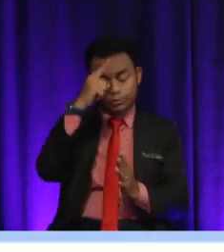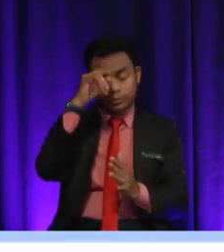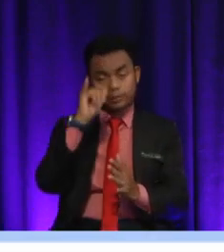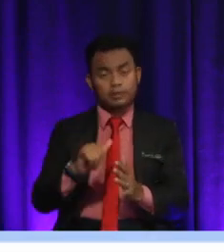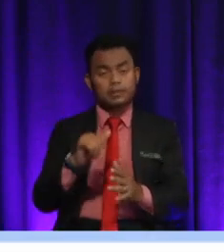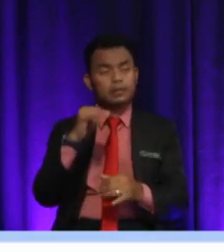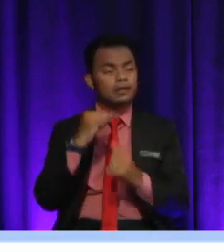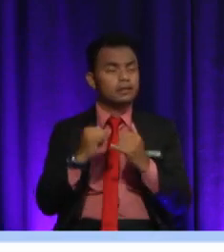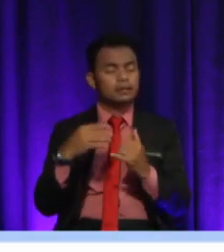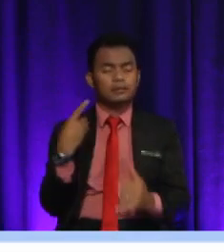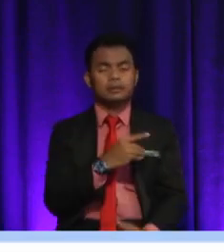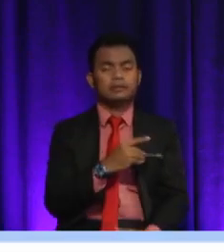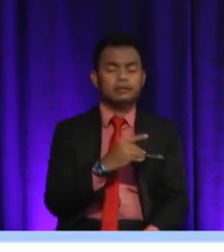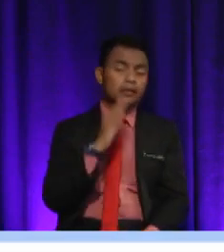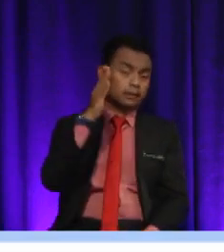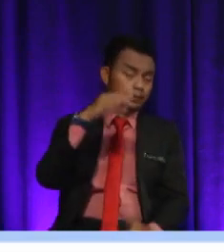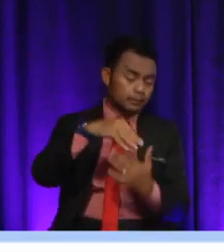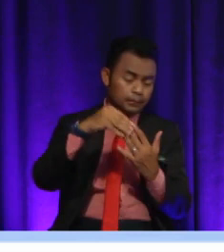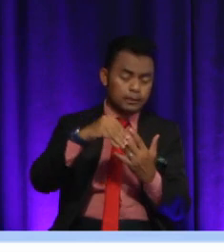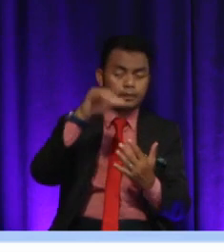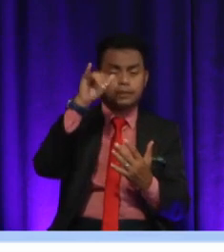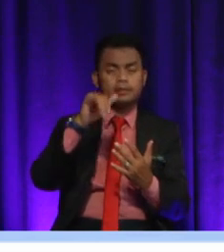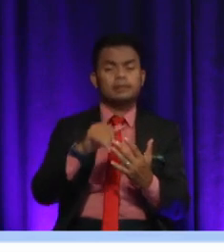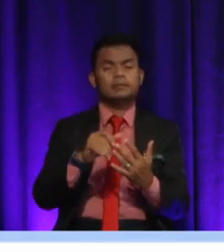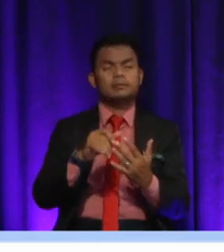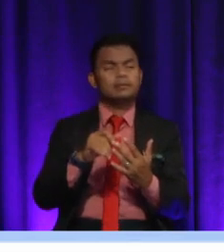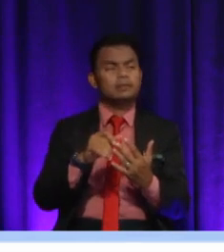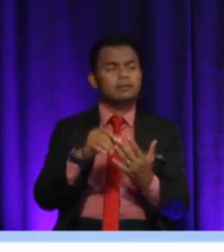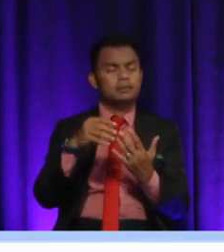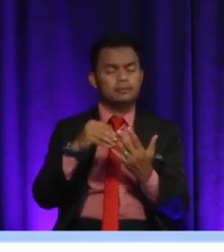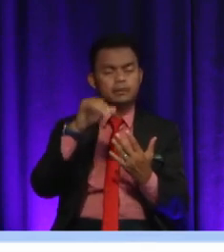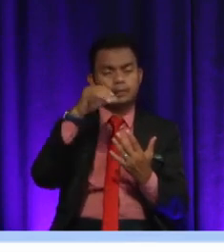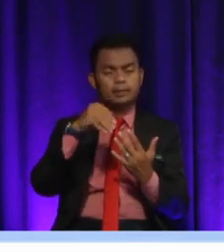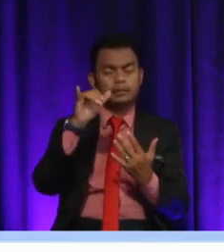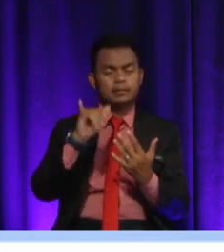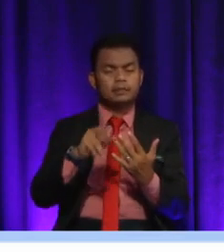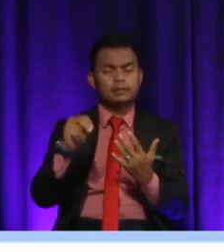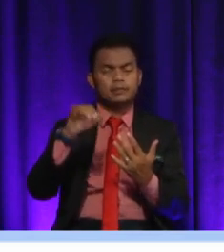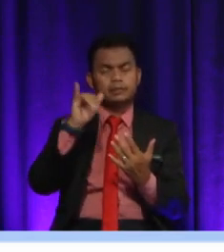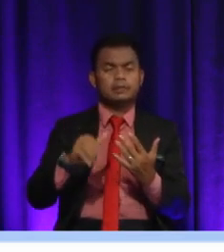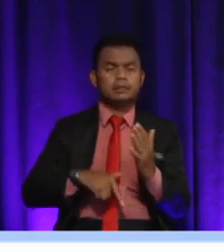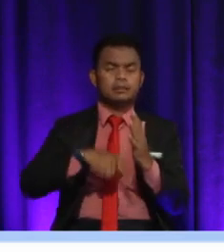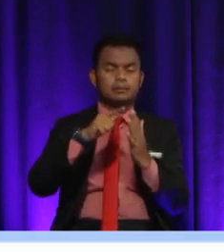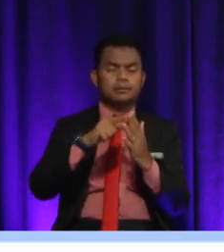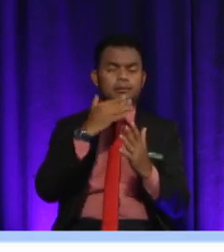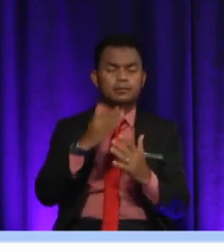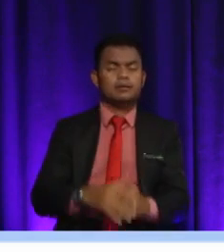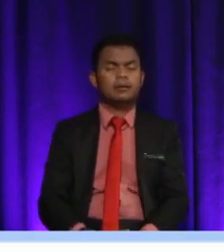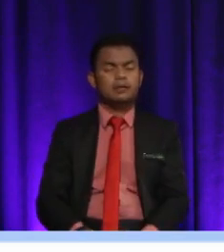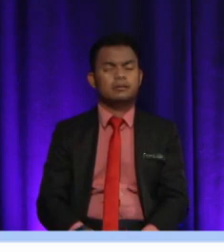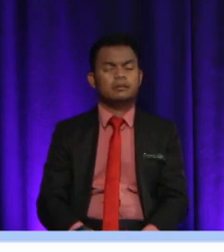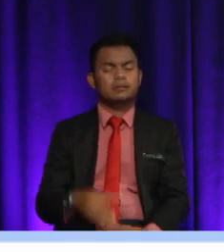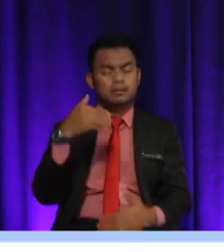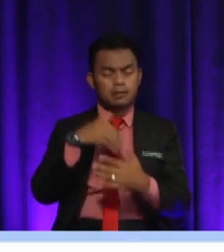option. Okay, let's try another question. Okay, question 20. In paragraph 3,